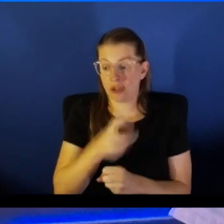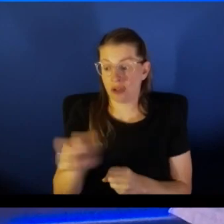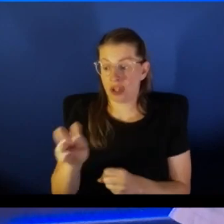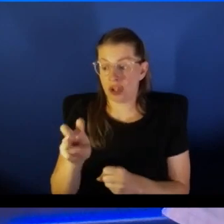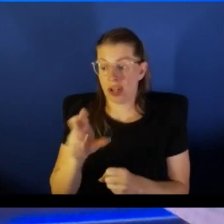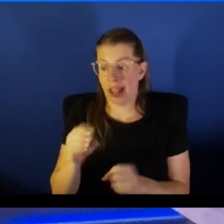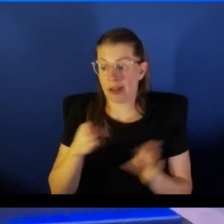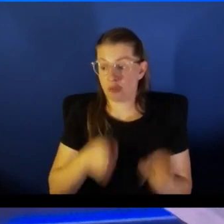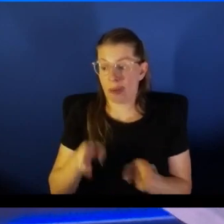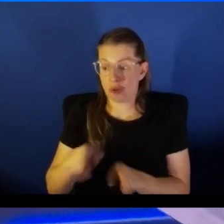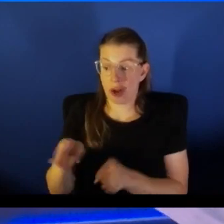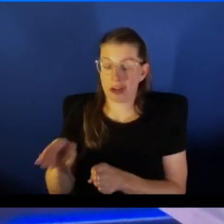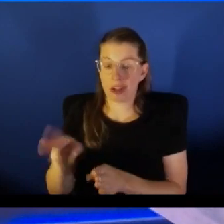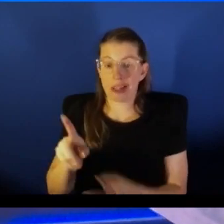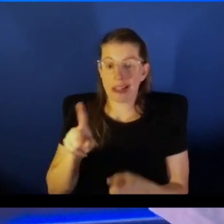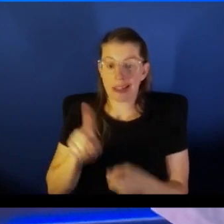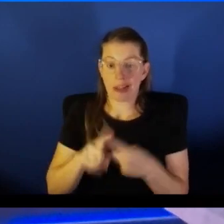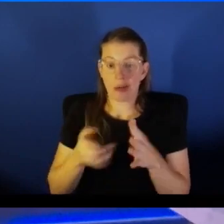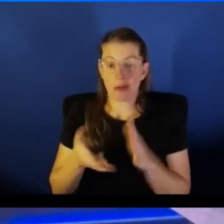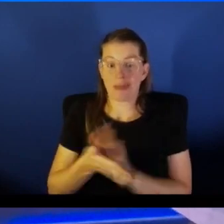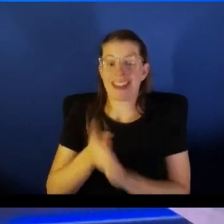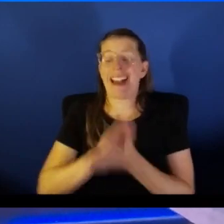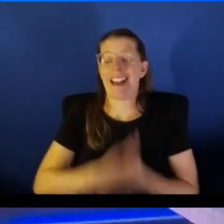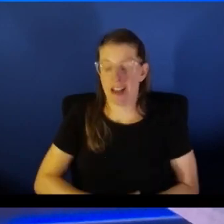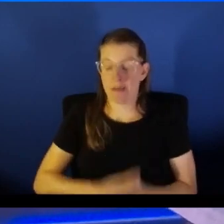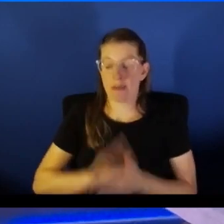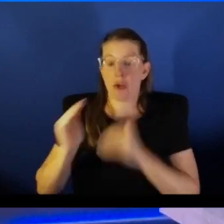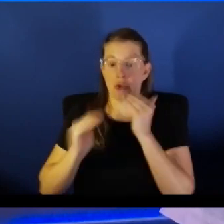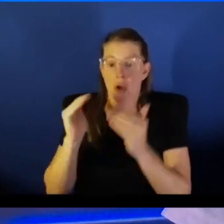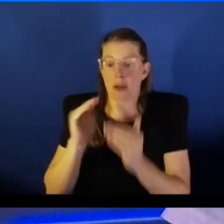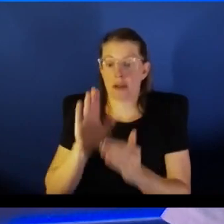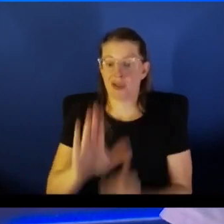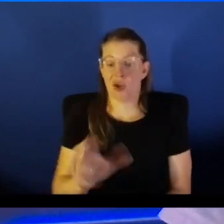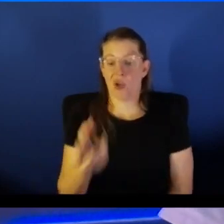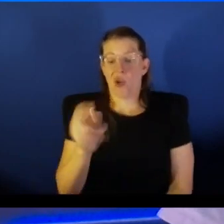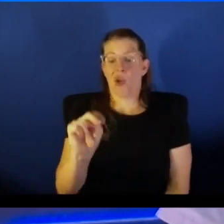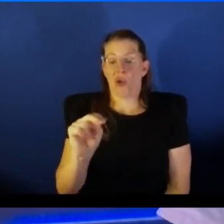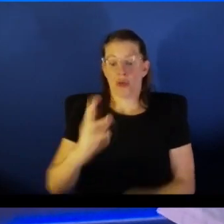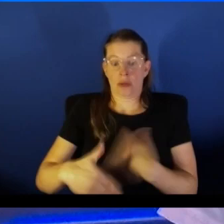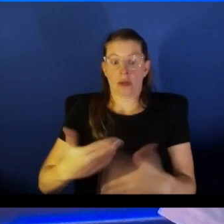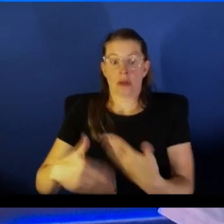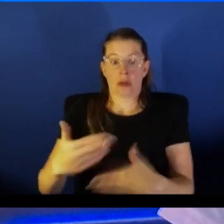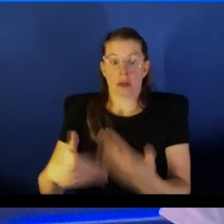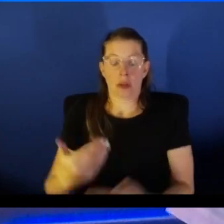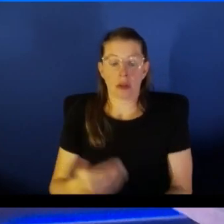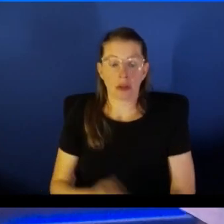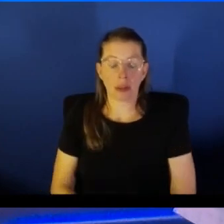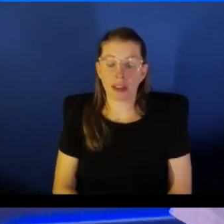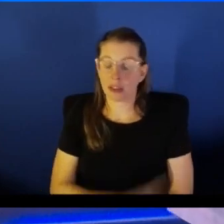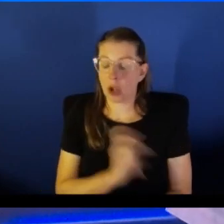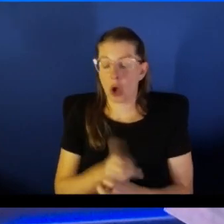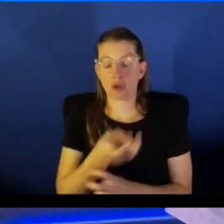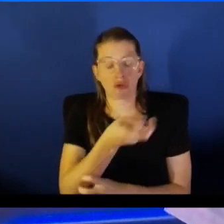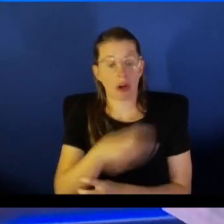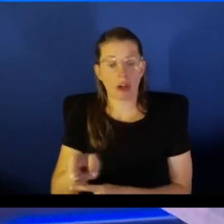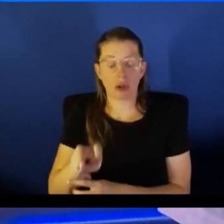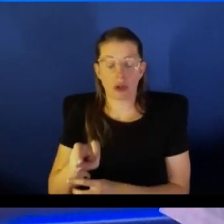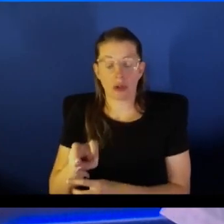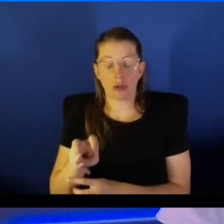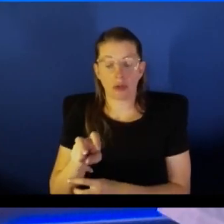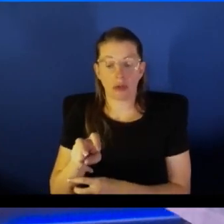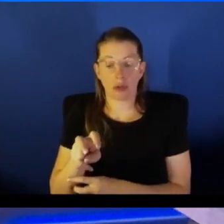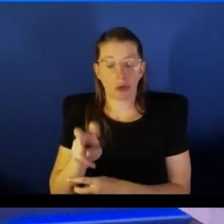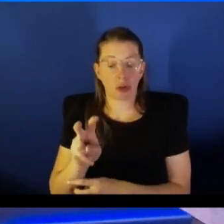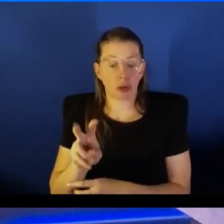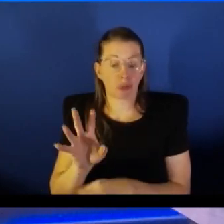preparation until they become an adult and they are on their own. And that's a very, very hard transition to be thrown into a world